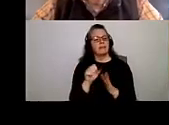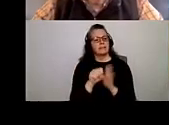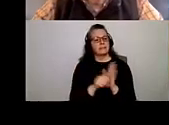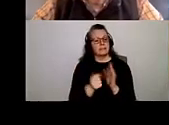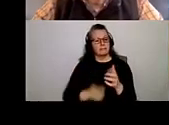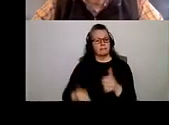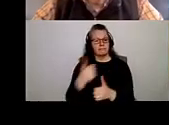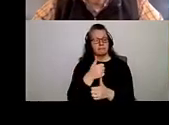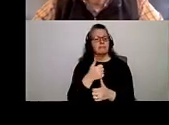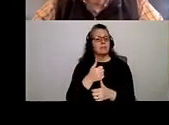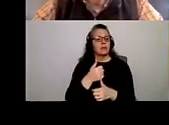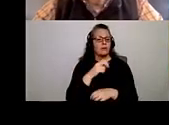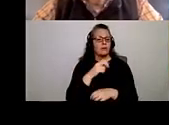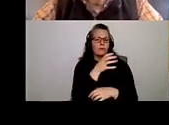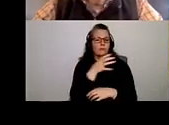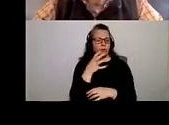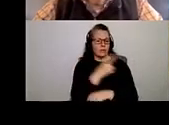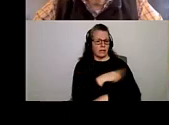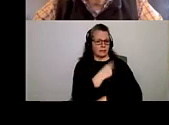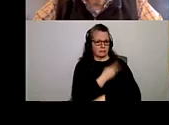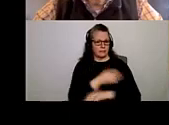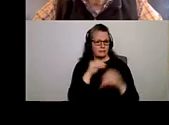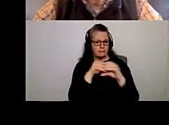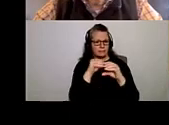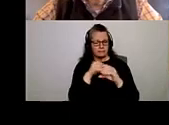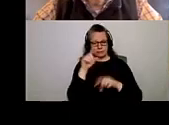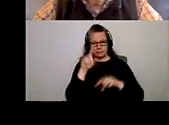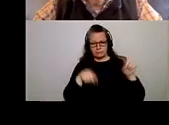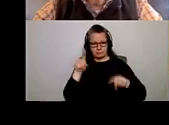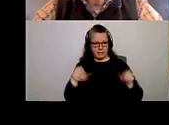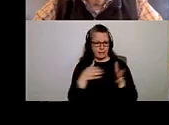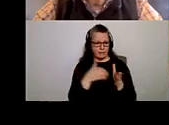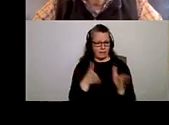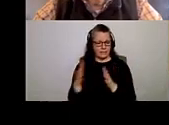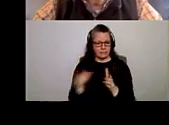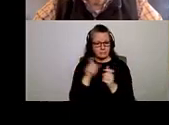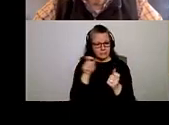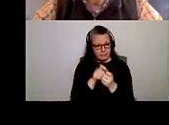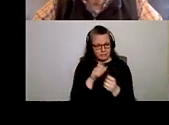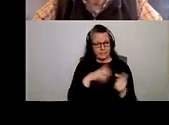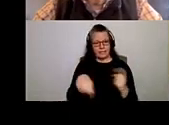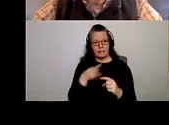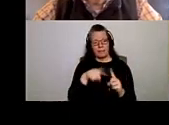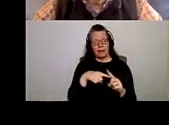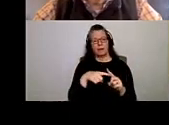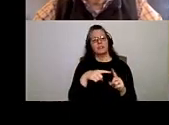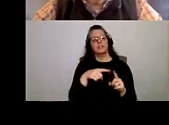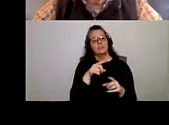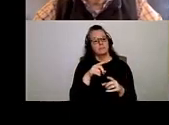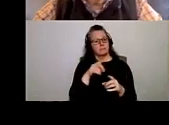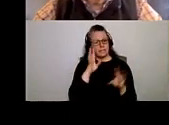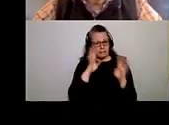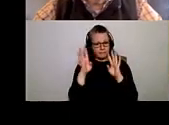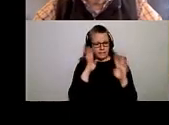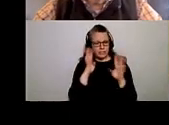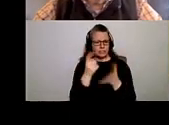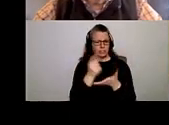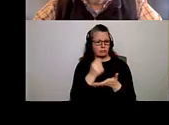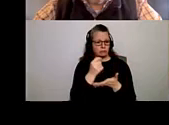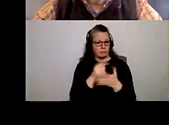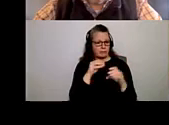rural hospital investment in a variety of ways, particularly around transformation and innovative investments, access